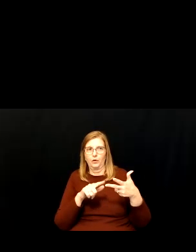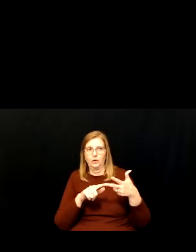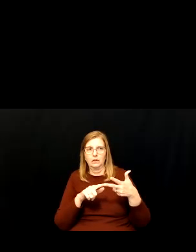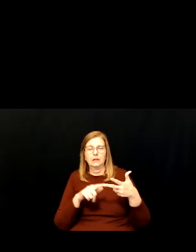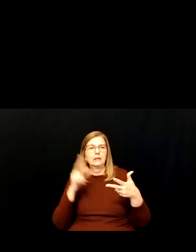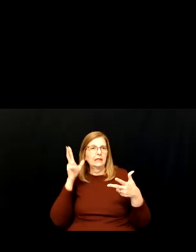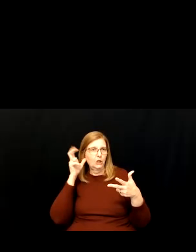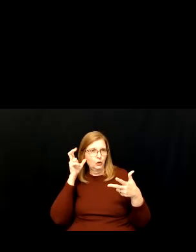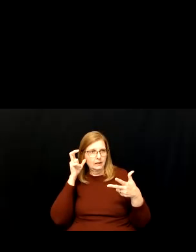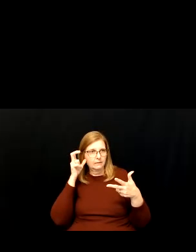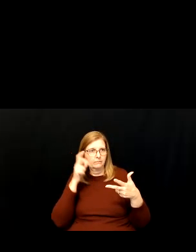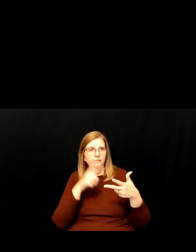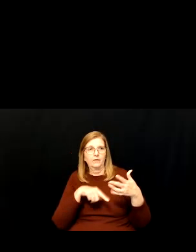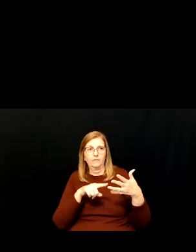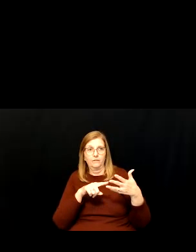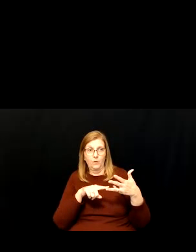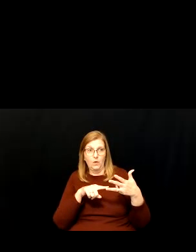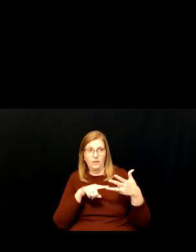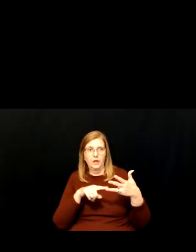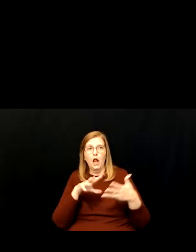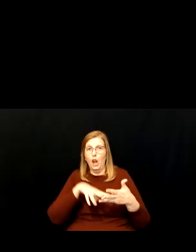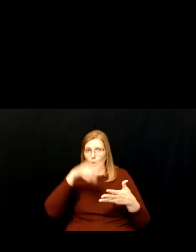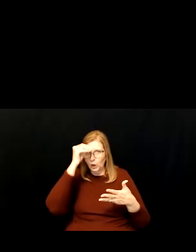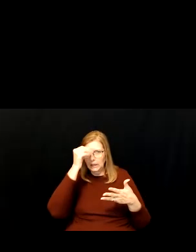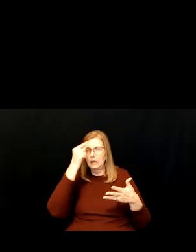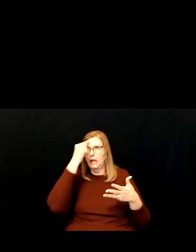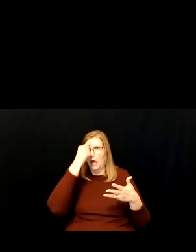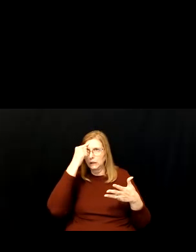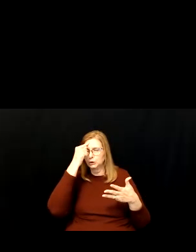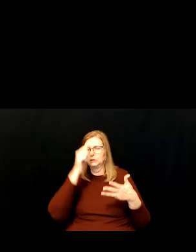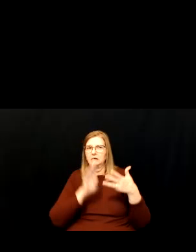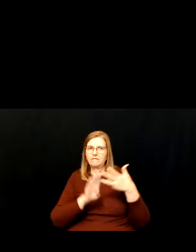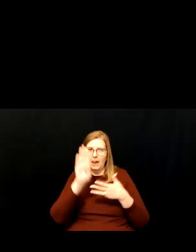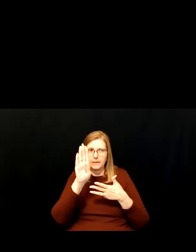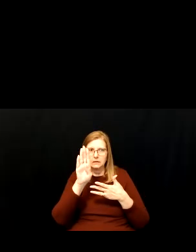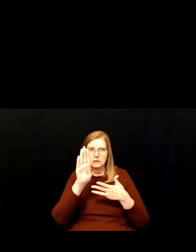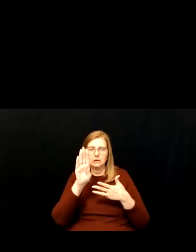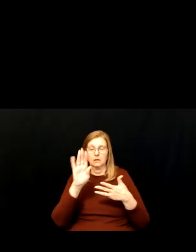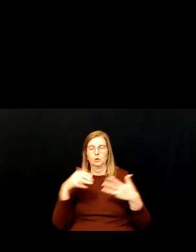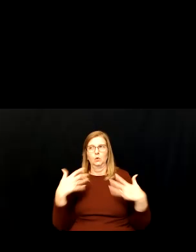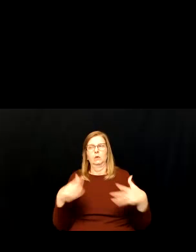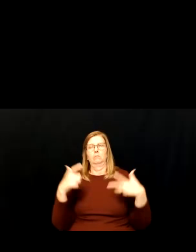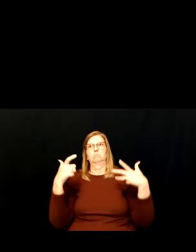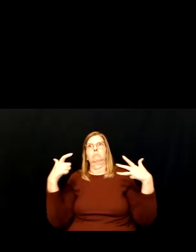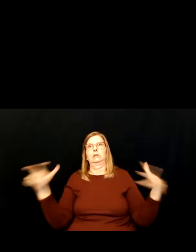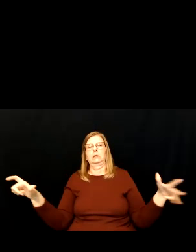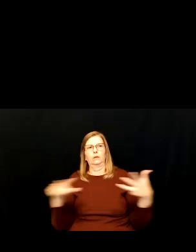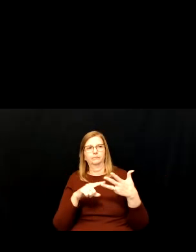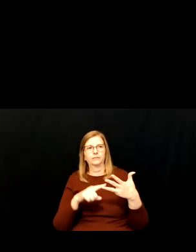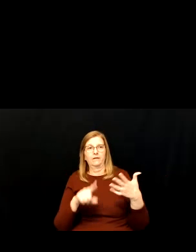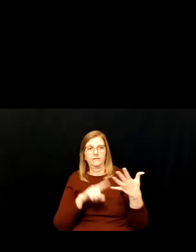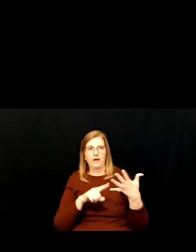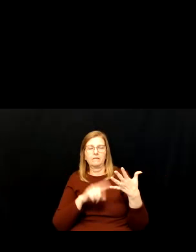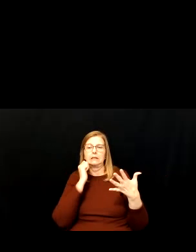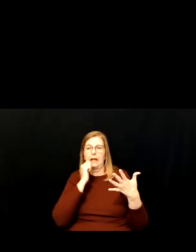hearing. The fourth is learning, cognition, and development. Boy, that's a huge category. Number 5 is